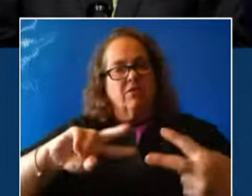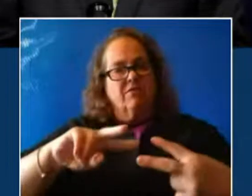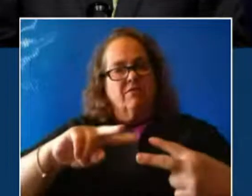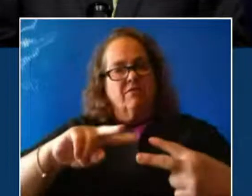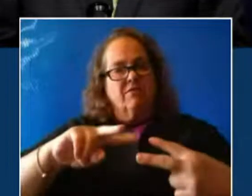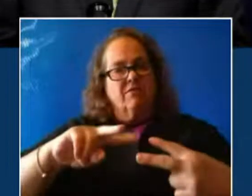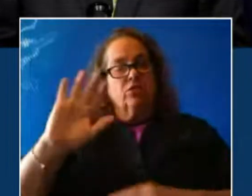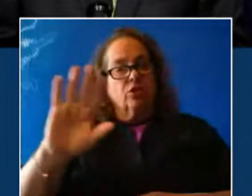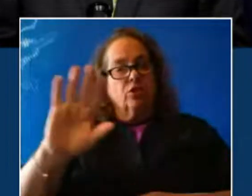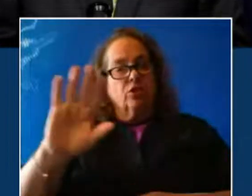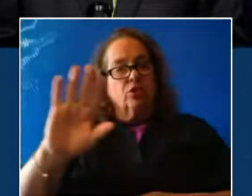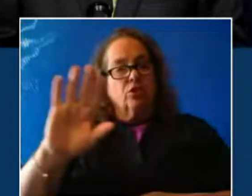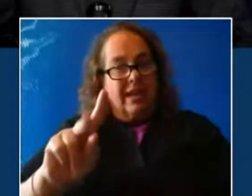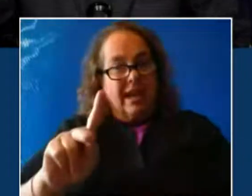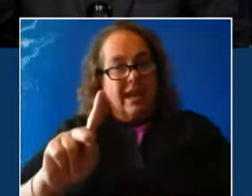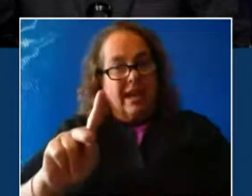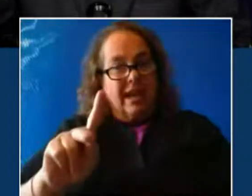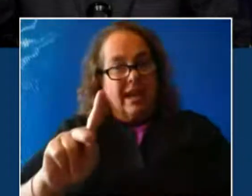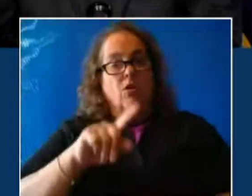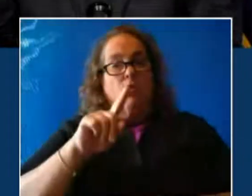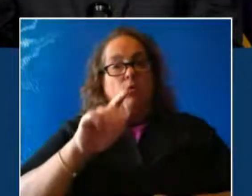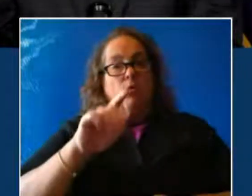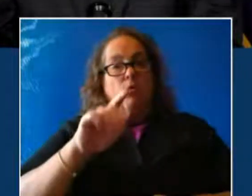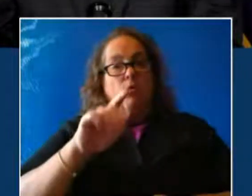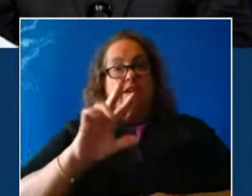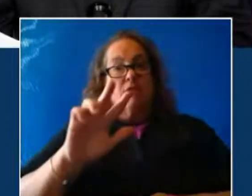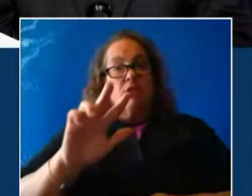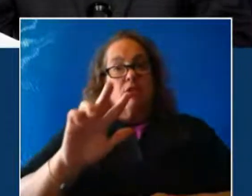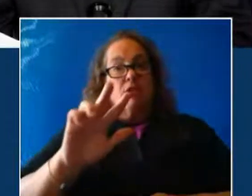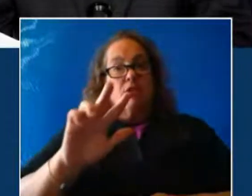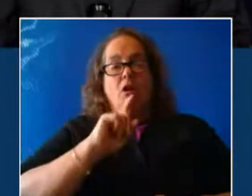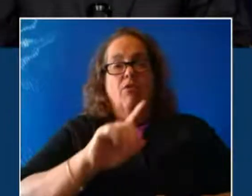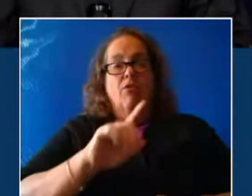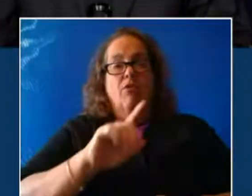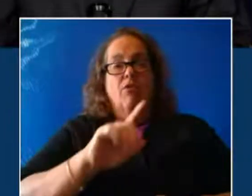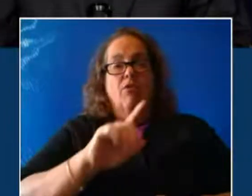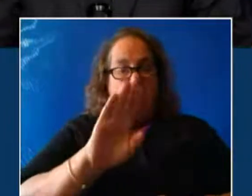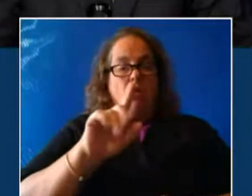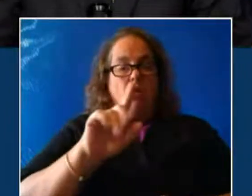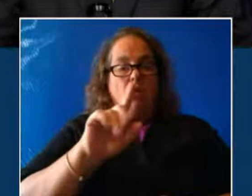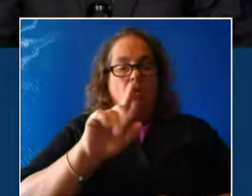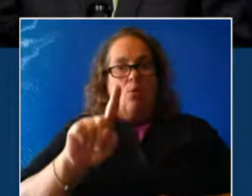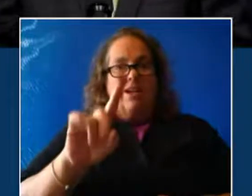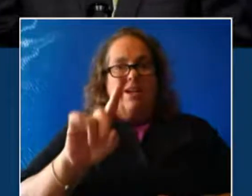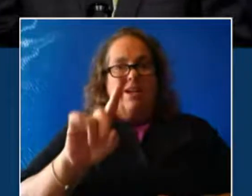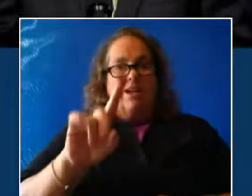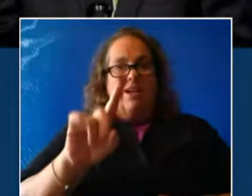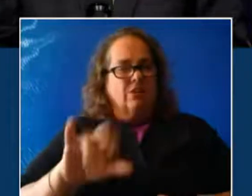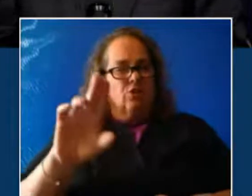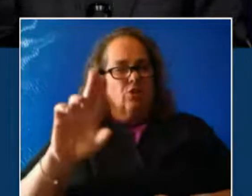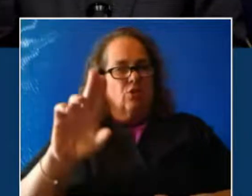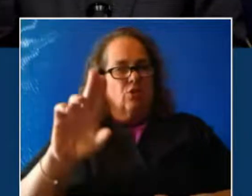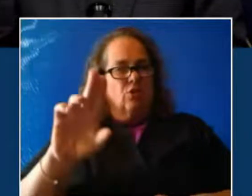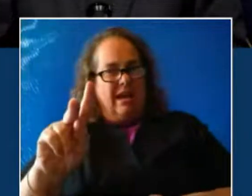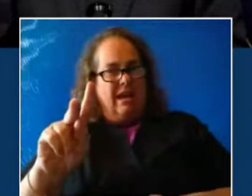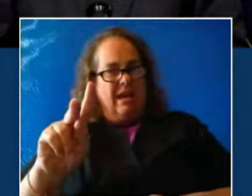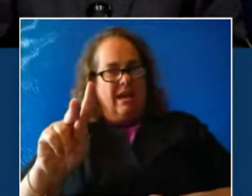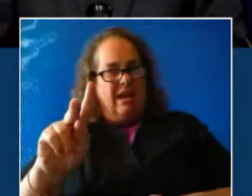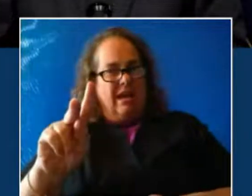173 of them are the B117. Hospital capacity, which we give updates on each